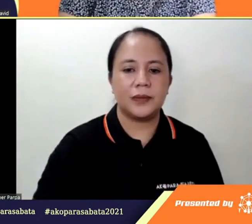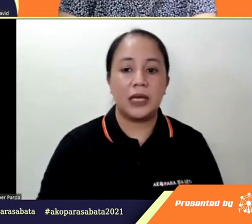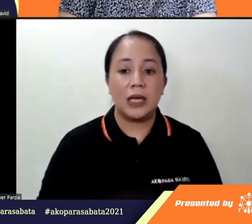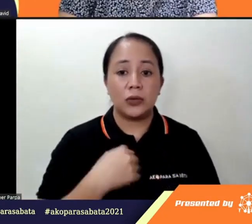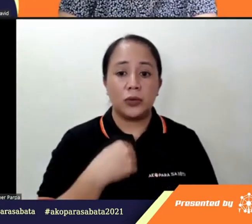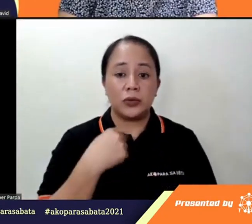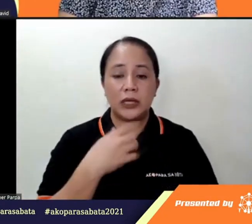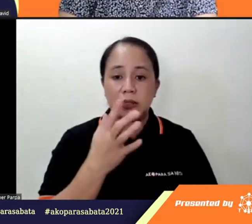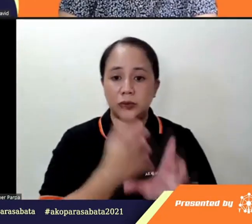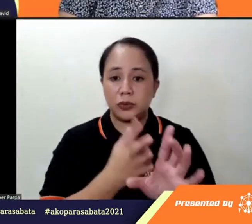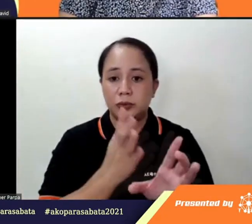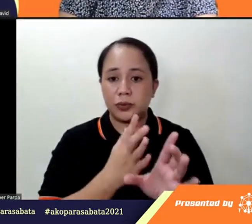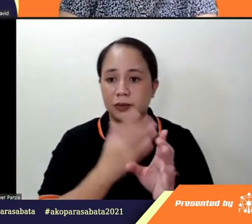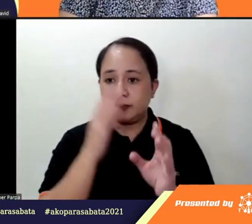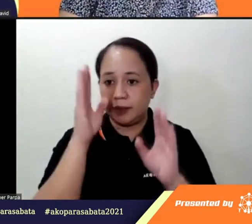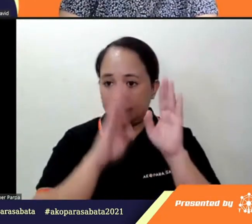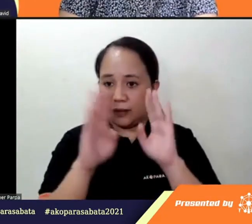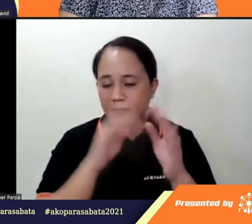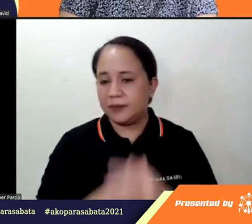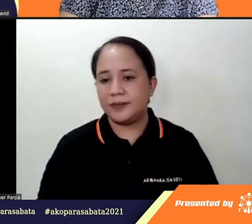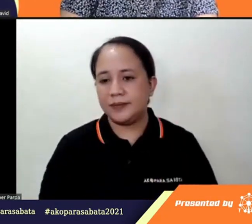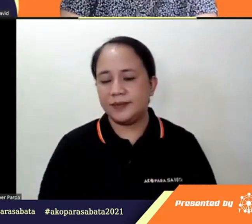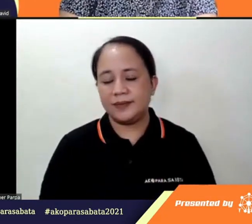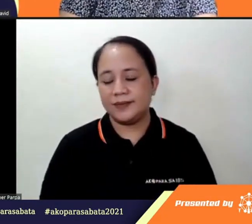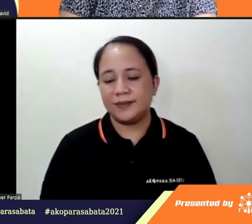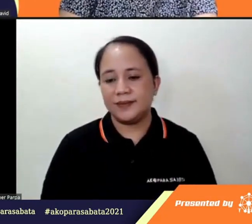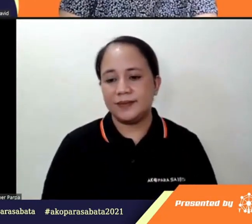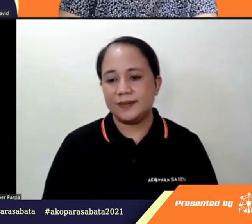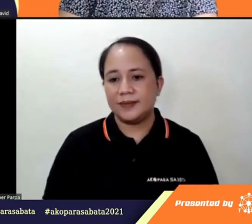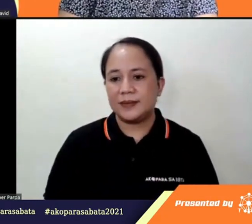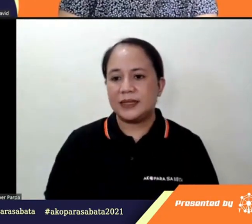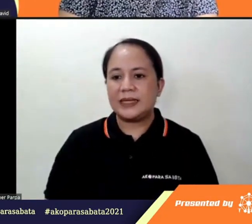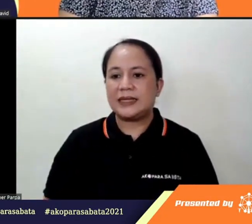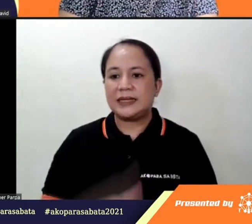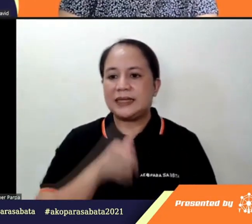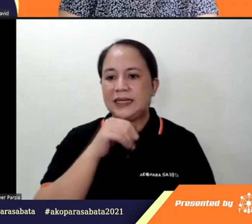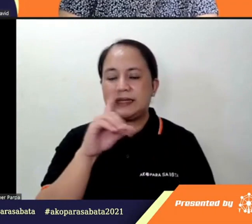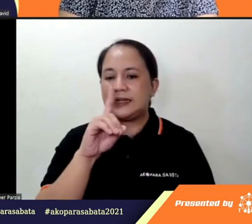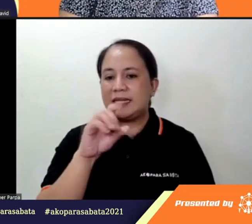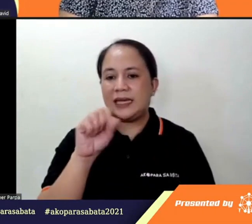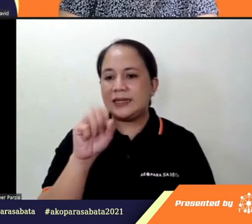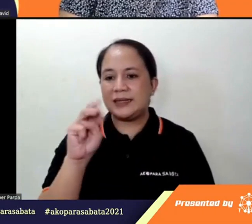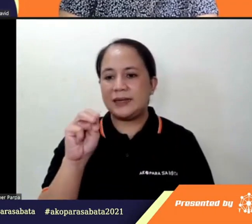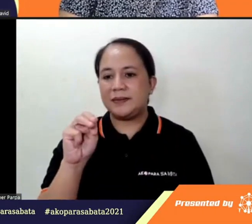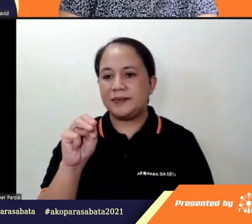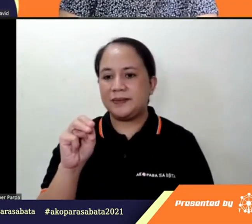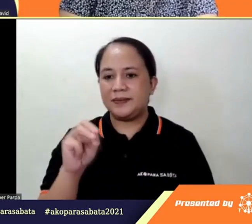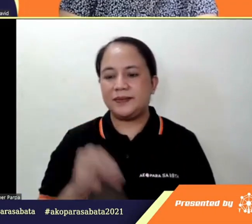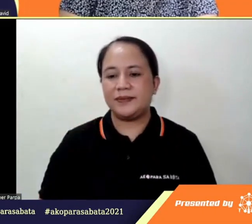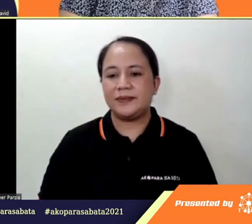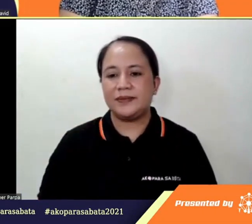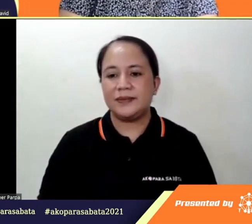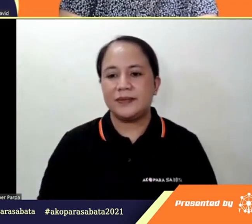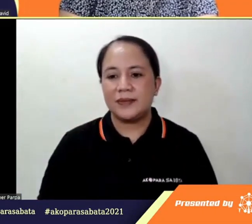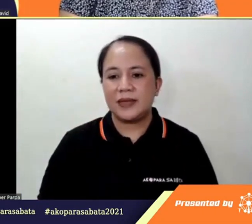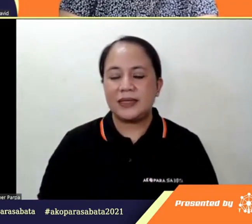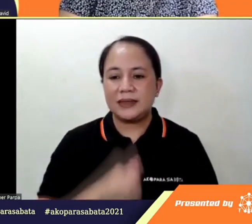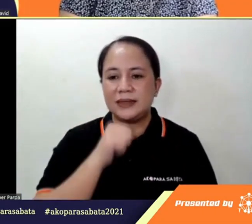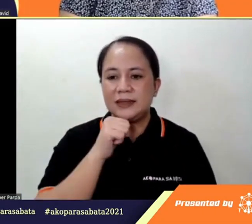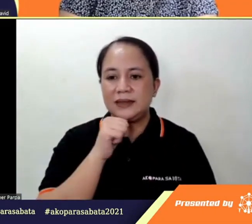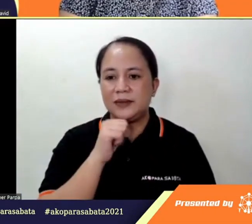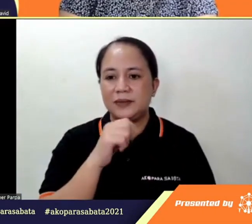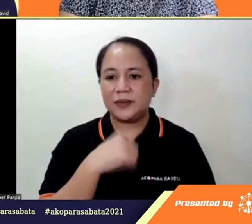it's a psychological problem. It's Yes. not. Wala Oo. na po sa DSM ang yes. At hindi rin po